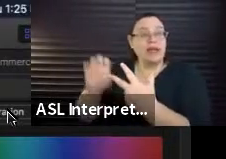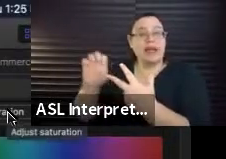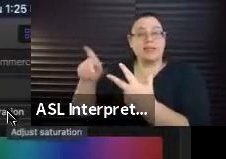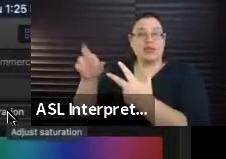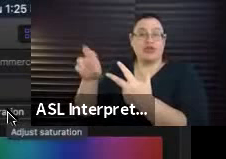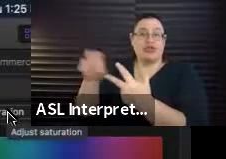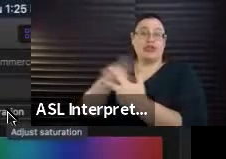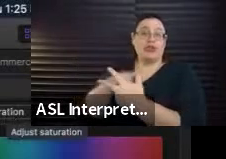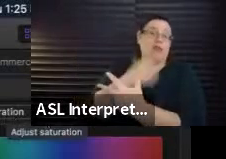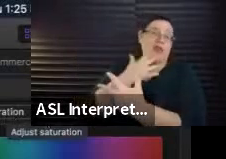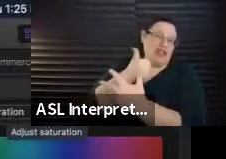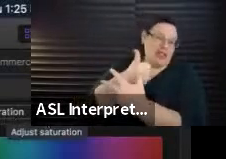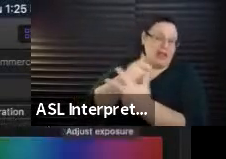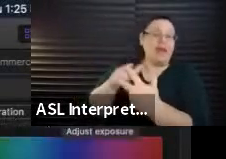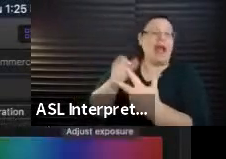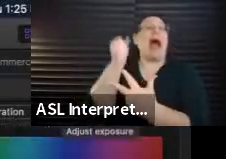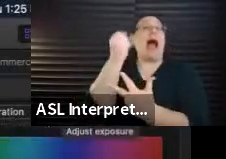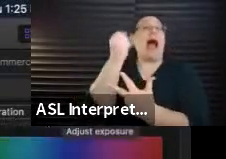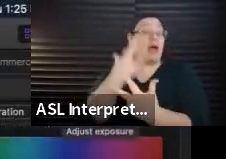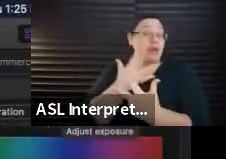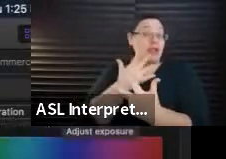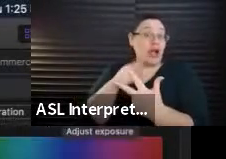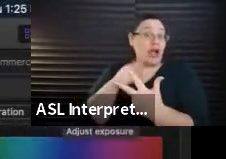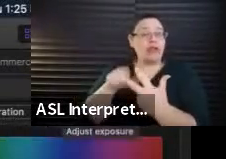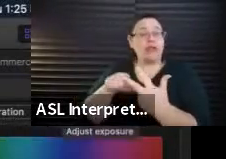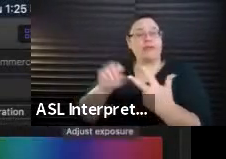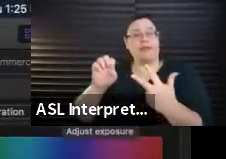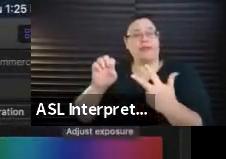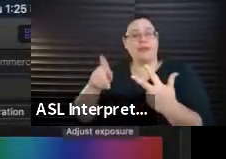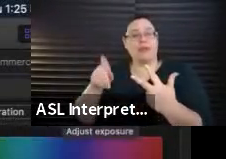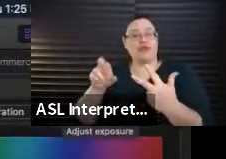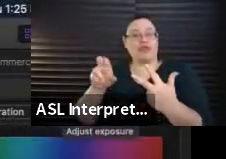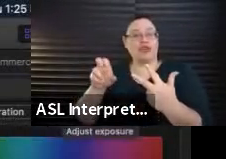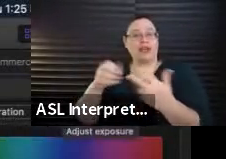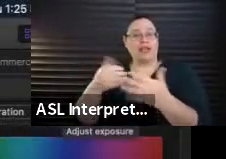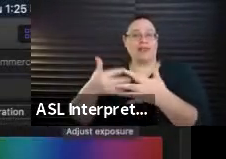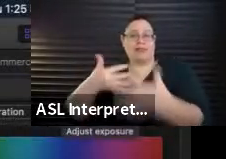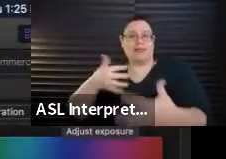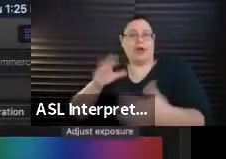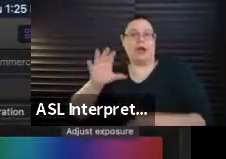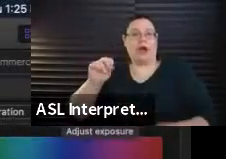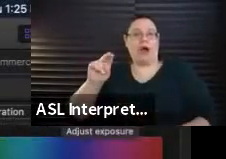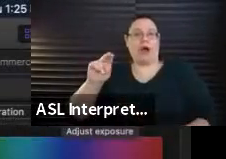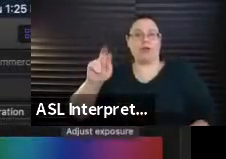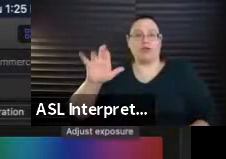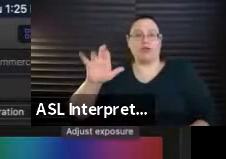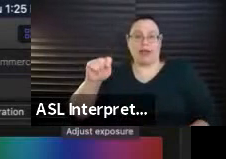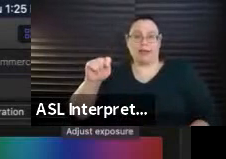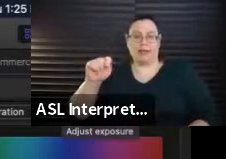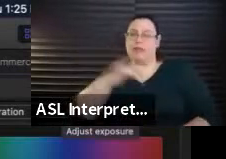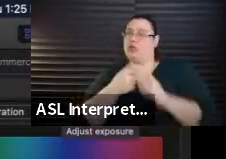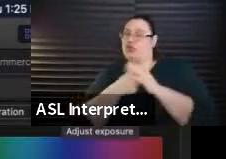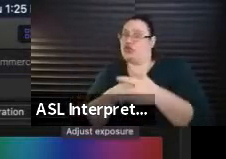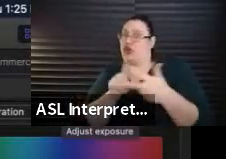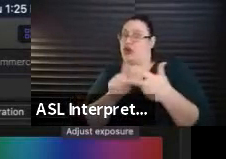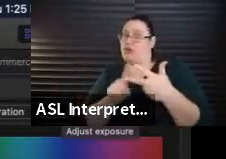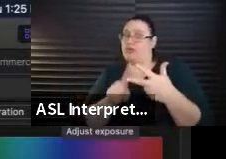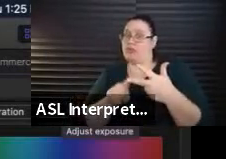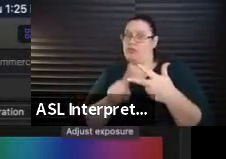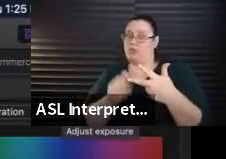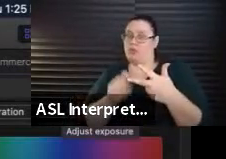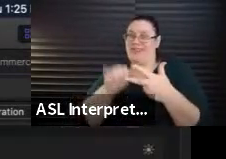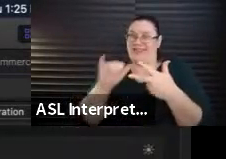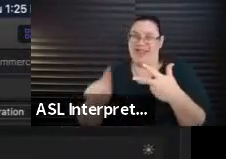amount of color in the image, and exposure is the contrast in the image. And that's typically where you want to start in terms of approaching your color